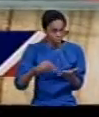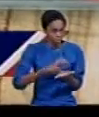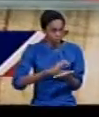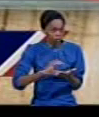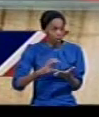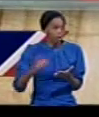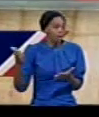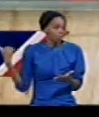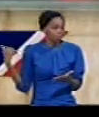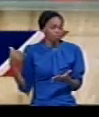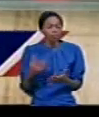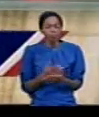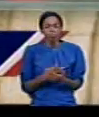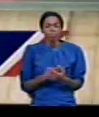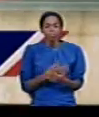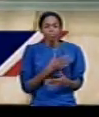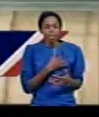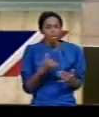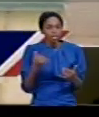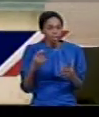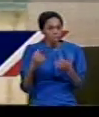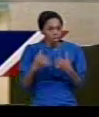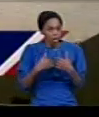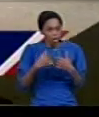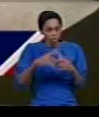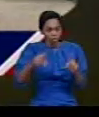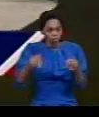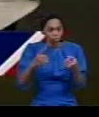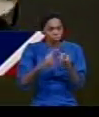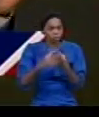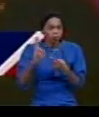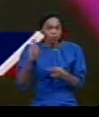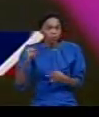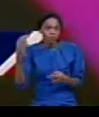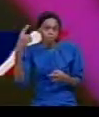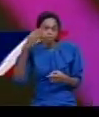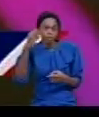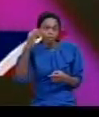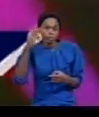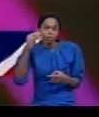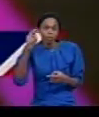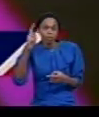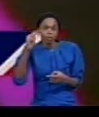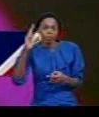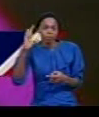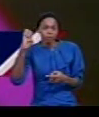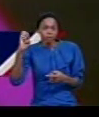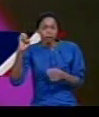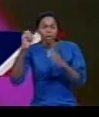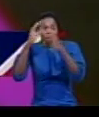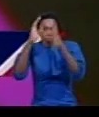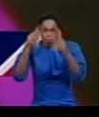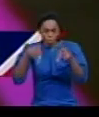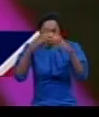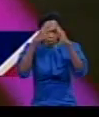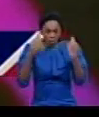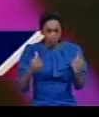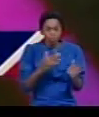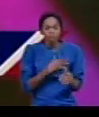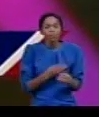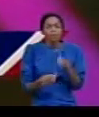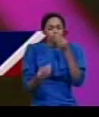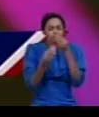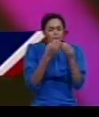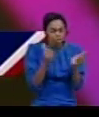of the Apostles. He had gone to the Gentile house Cornelius. He stayed with them. He